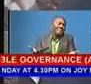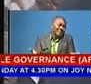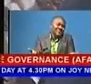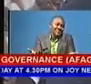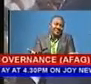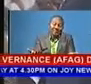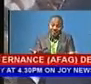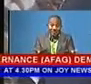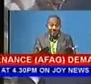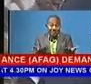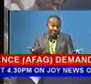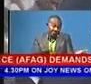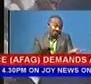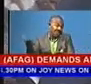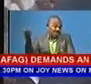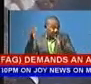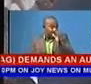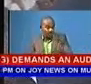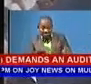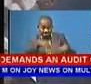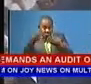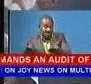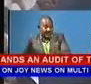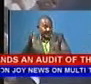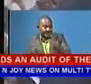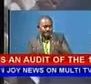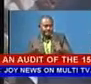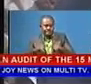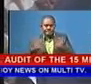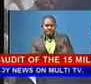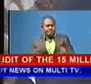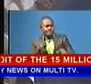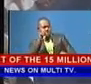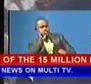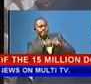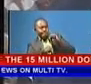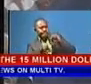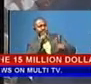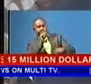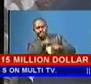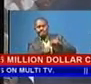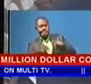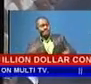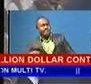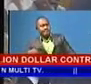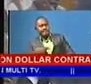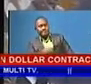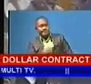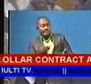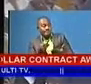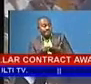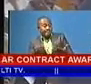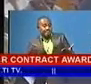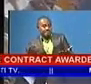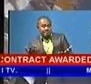chief, given that to the court. Being confronted in cross-examination with material that he